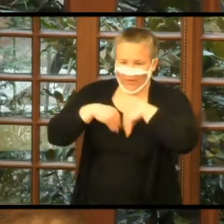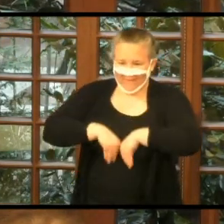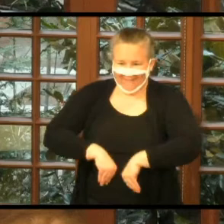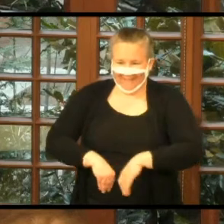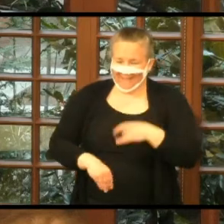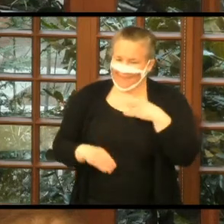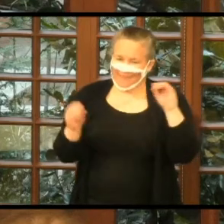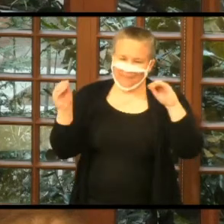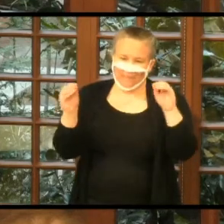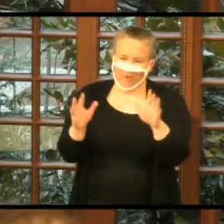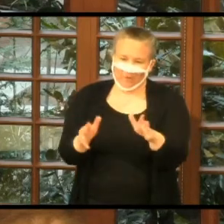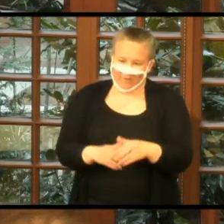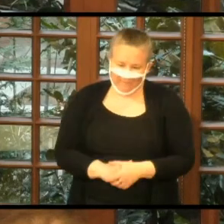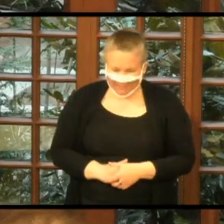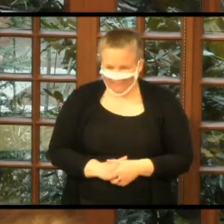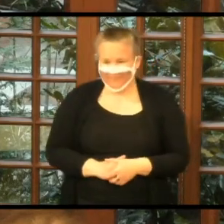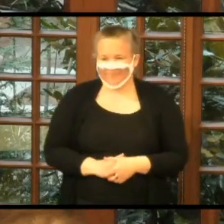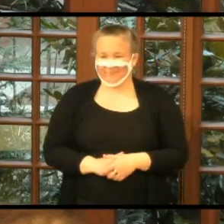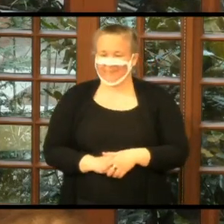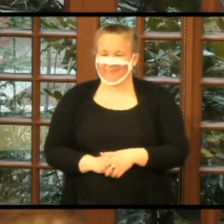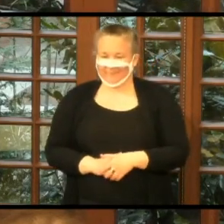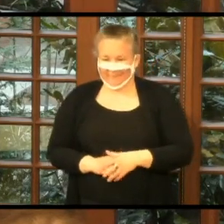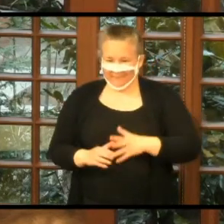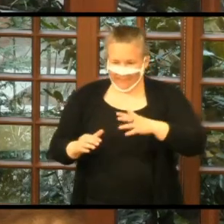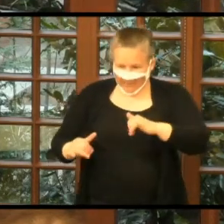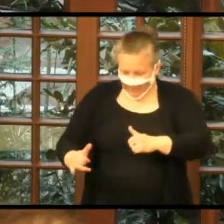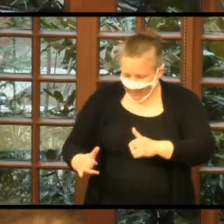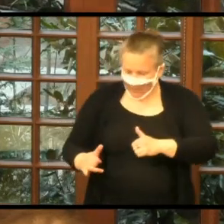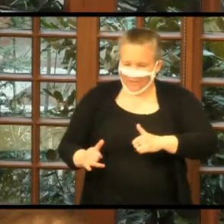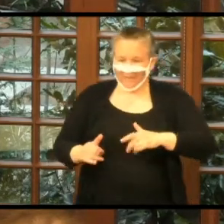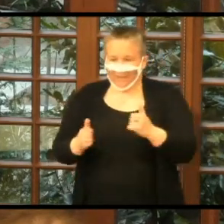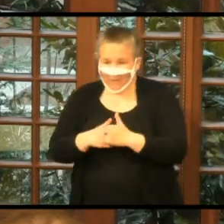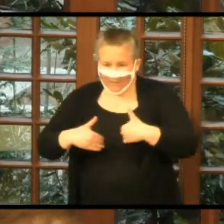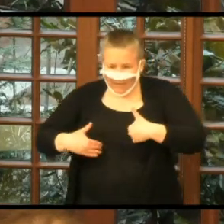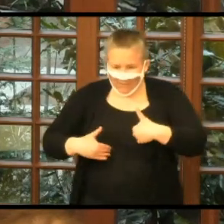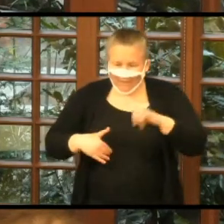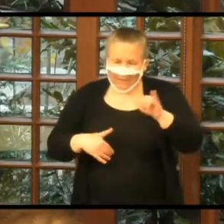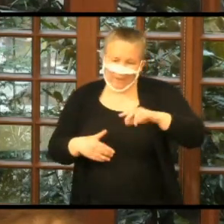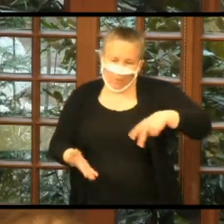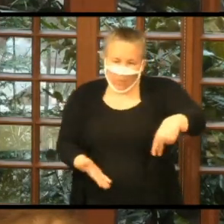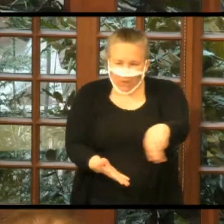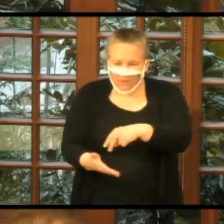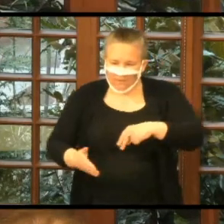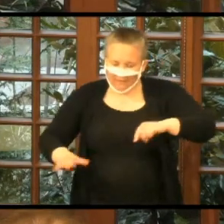a miracle. Now Brovir is locked in a waltz with the animal.